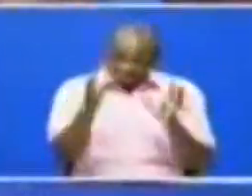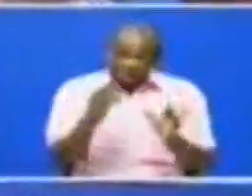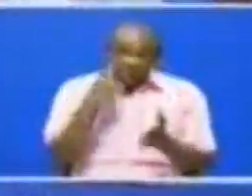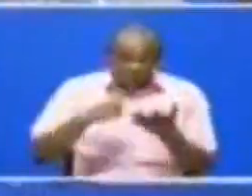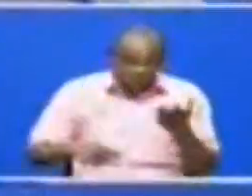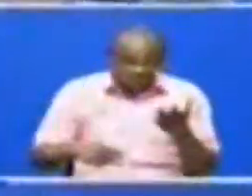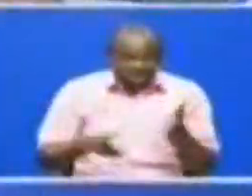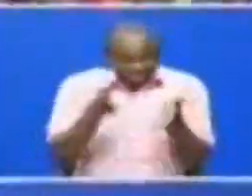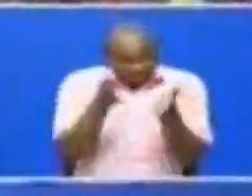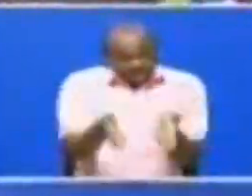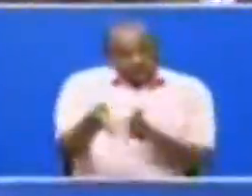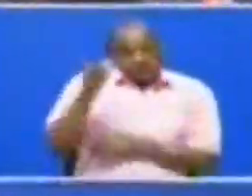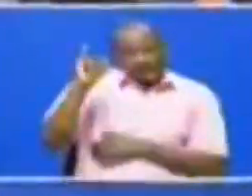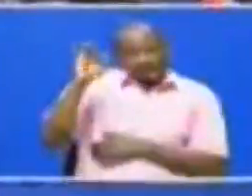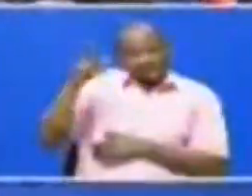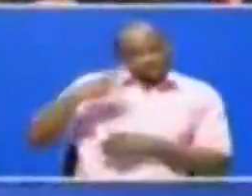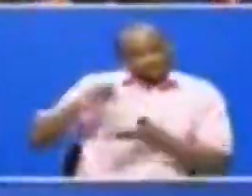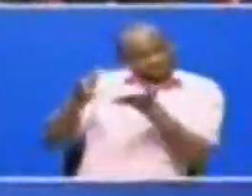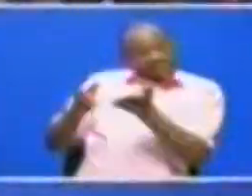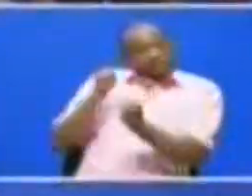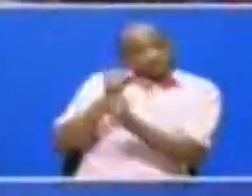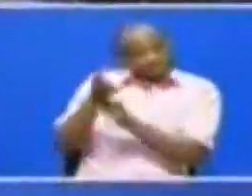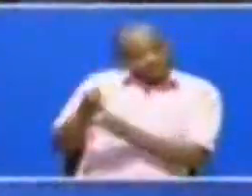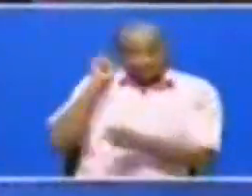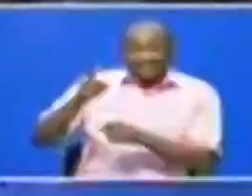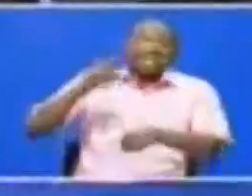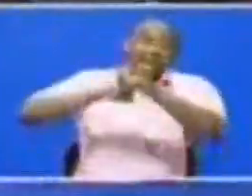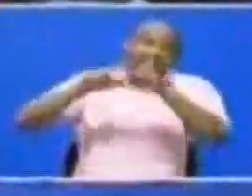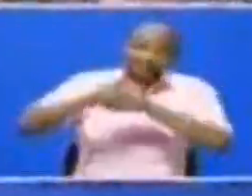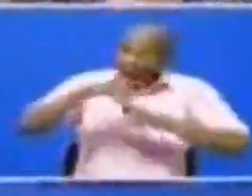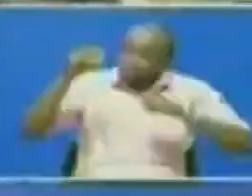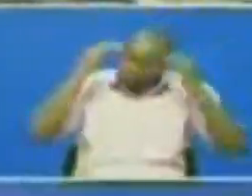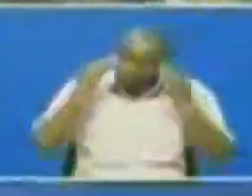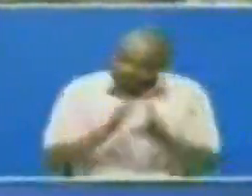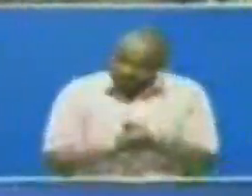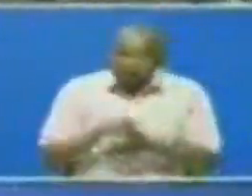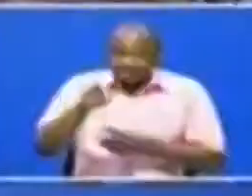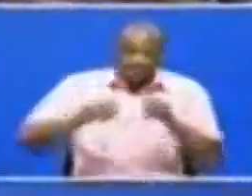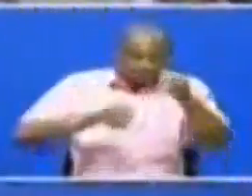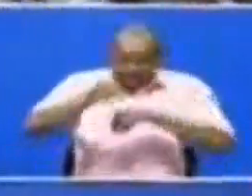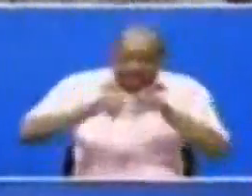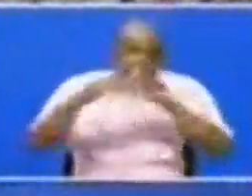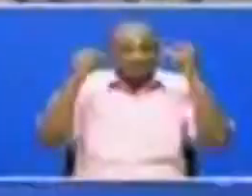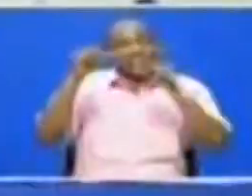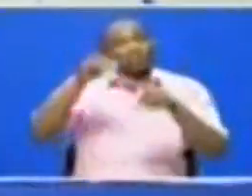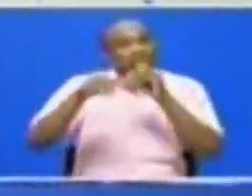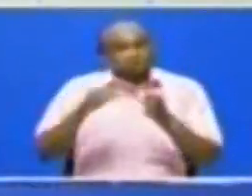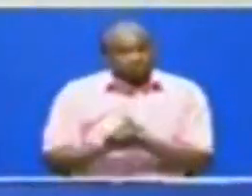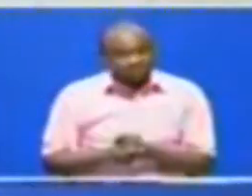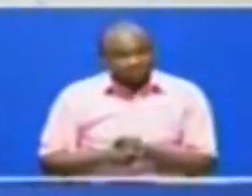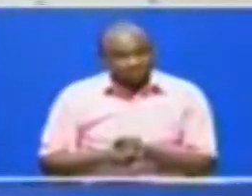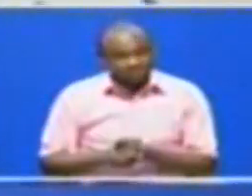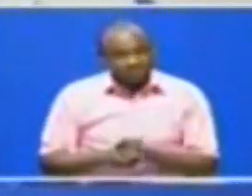by now some IEBC officials should have been arrested and arraigned in court for bungling the presidential election.